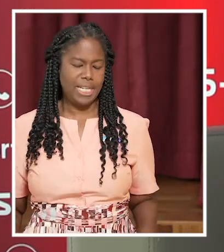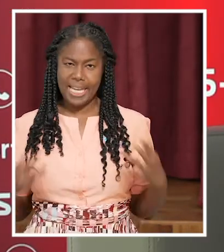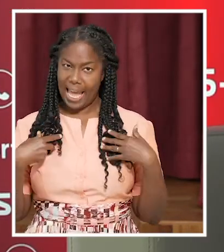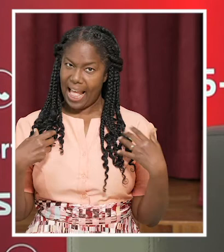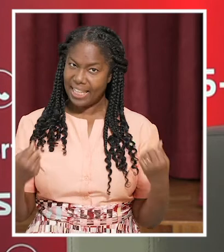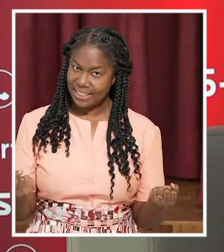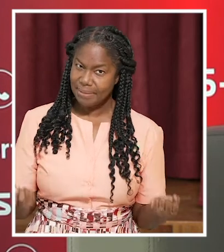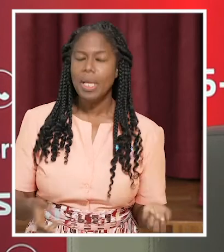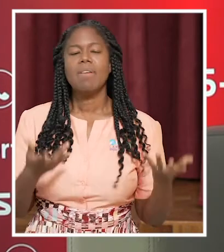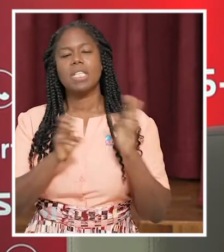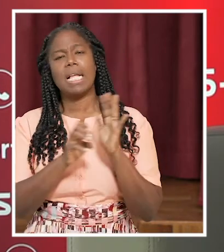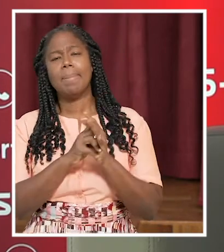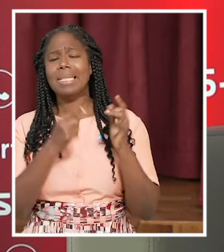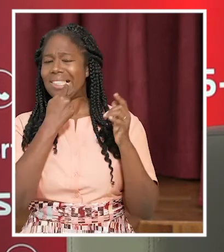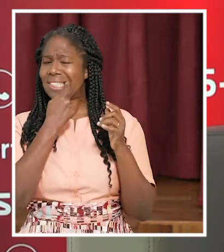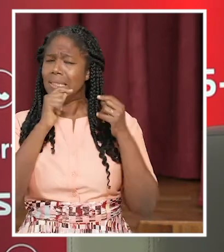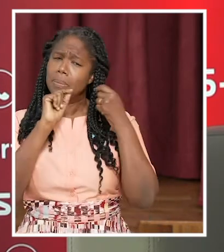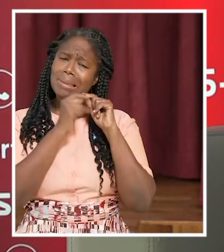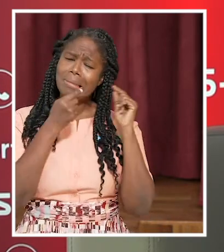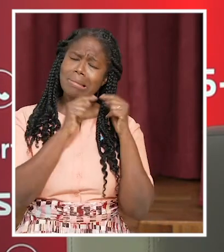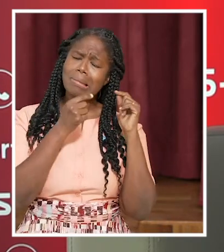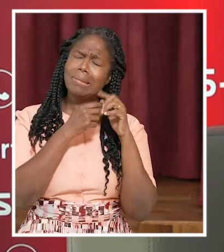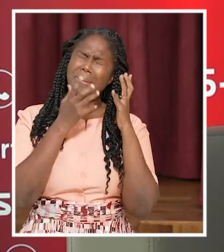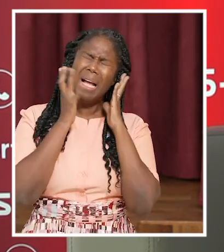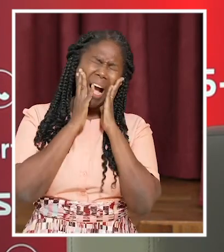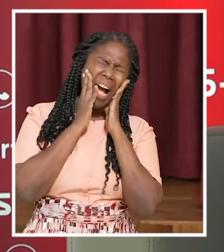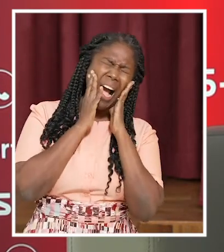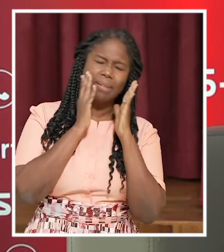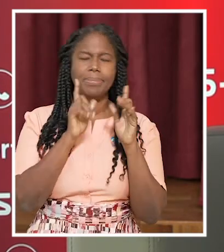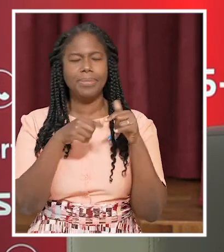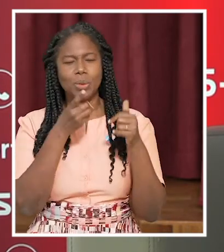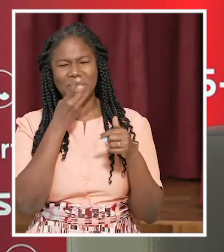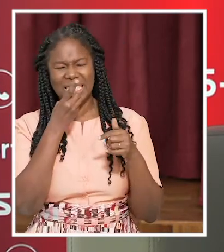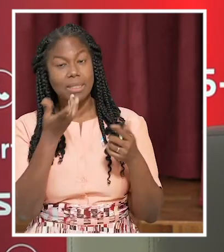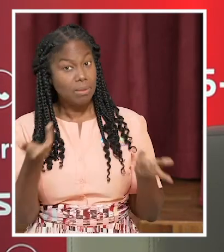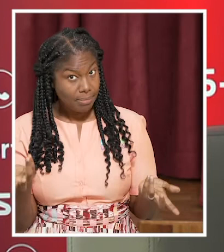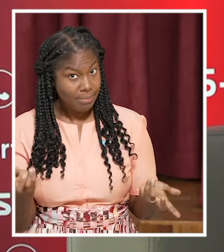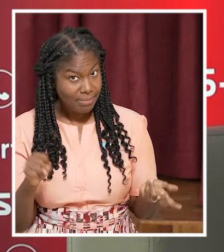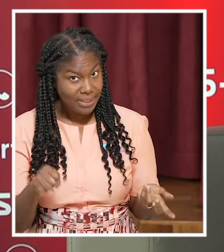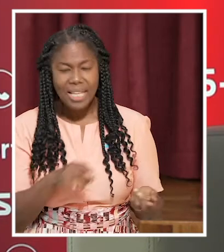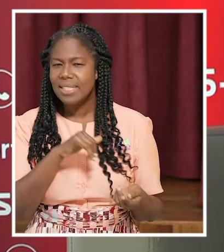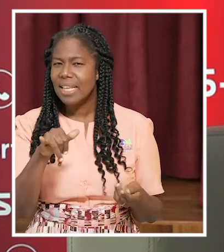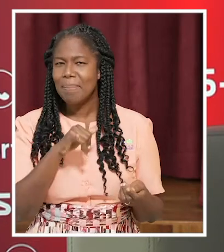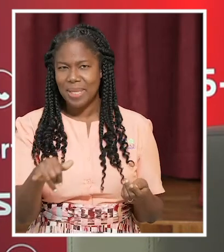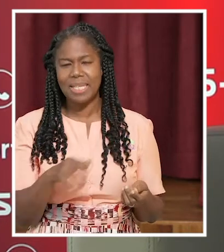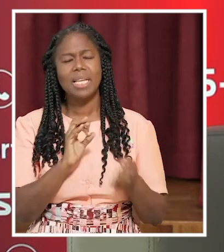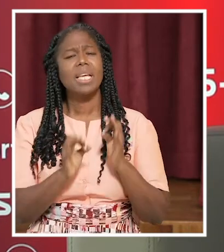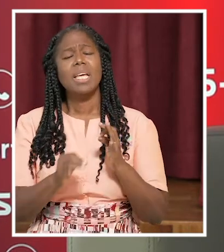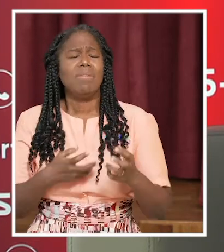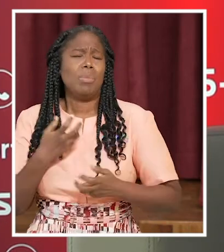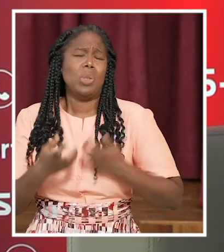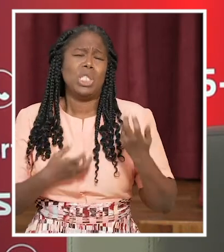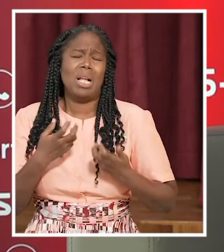us, a toothache, what do? Well, most of the time, we would seek assistance for it. So in the same way, if your